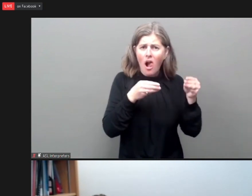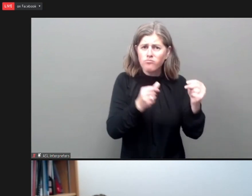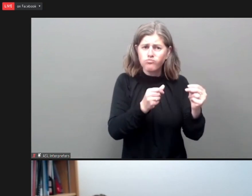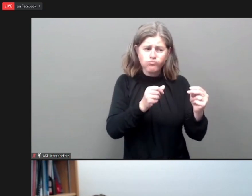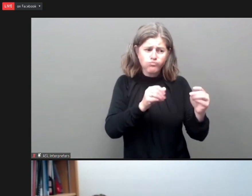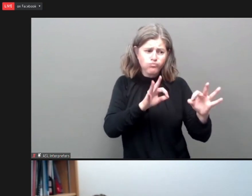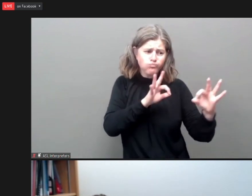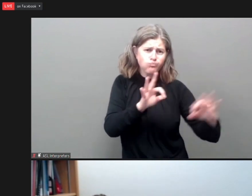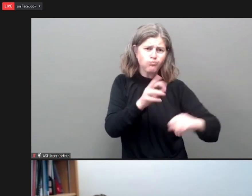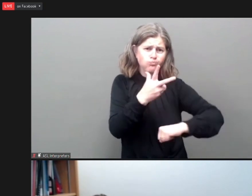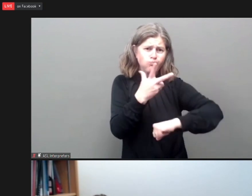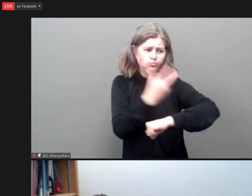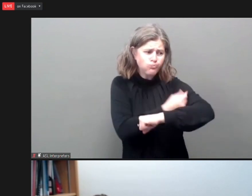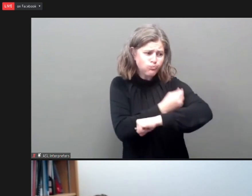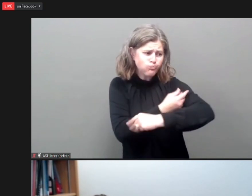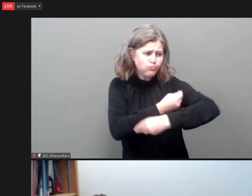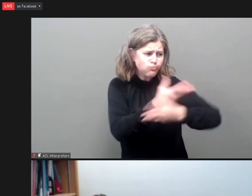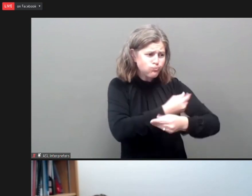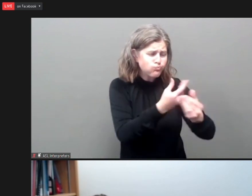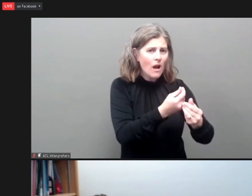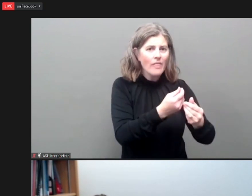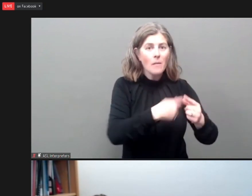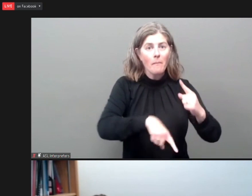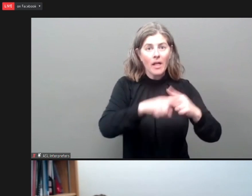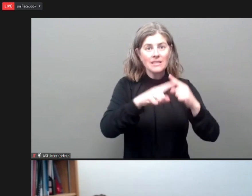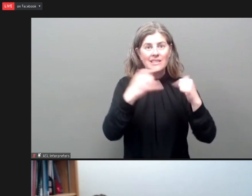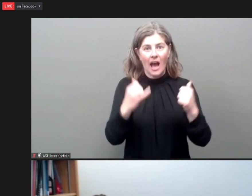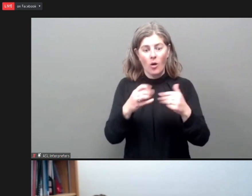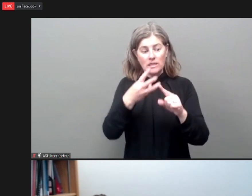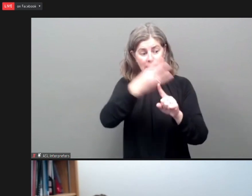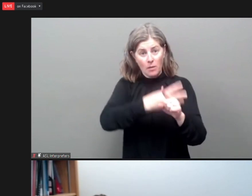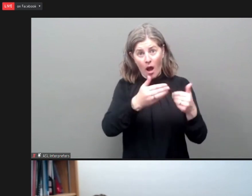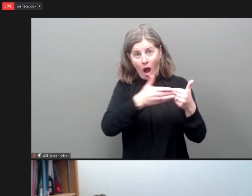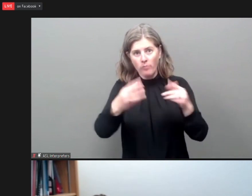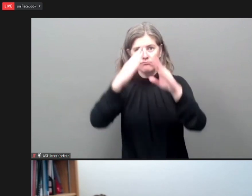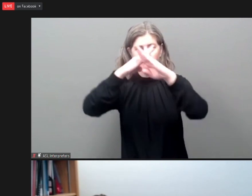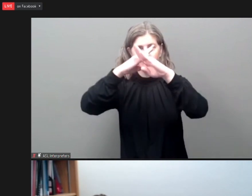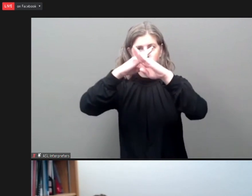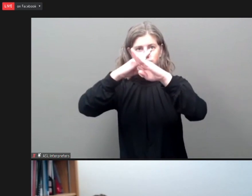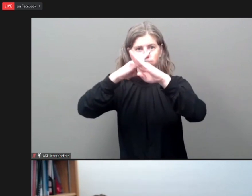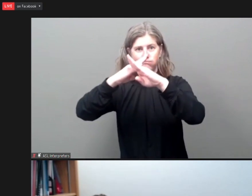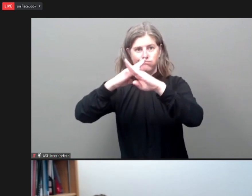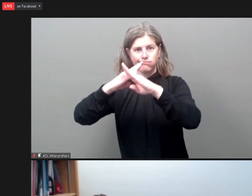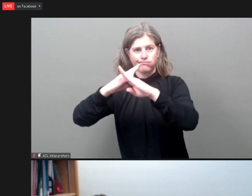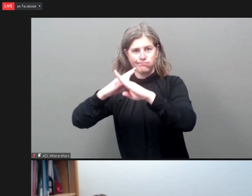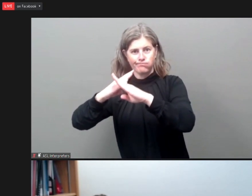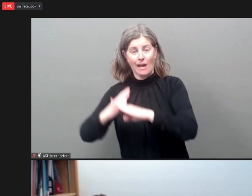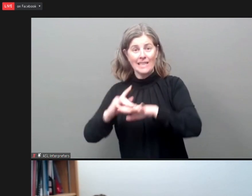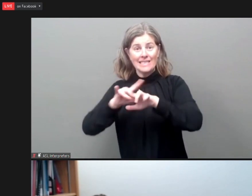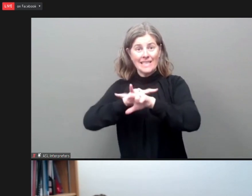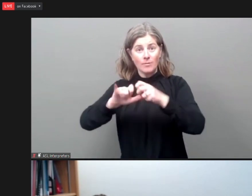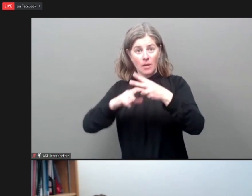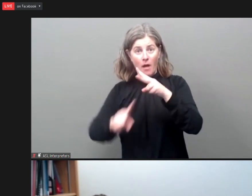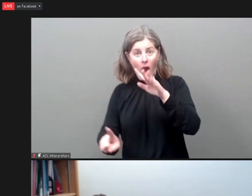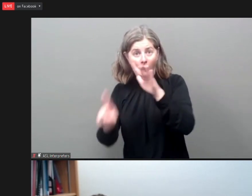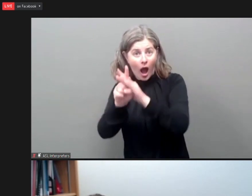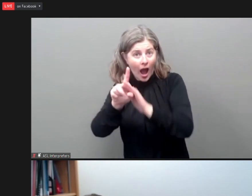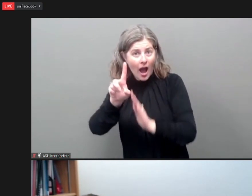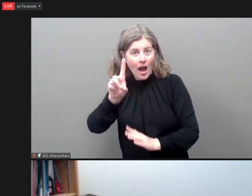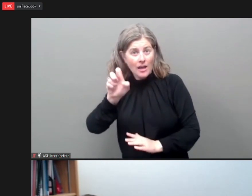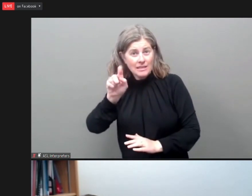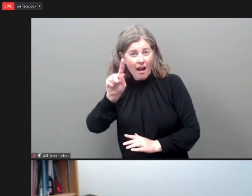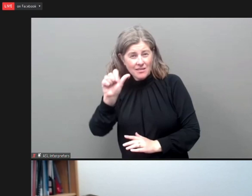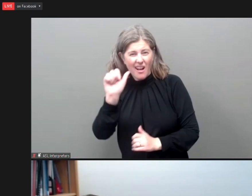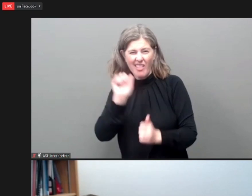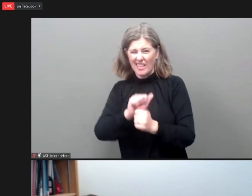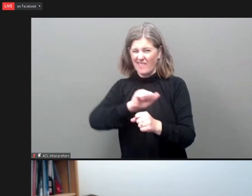vaccinated right away and perhaps waning in immunity that goes with that, combined with the Delta variant of this virus that's